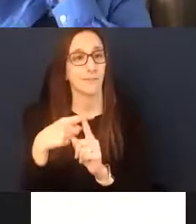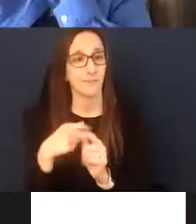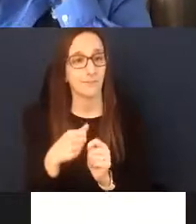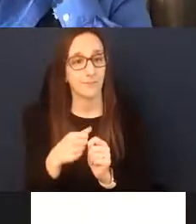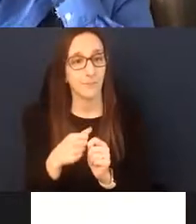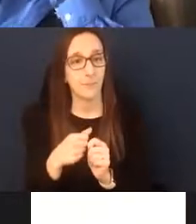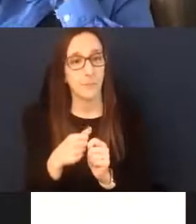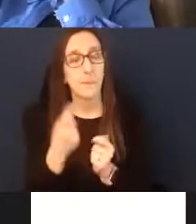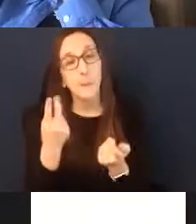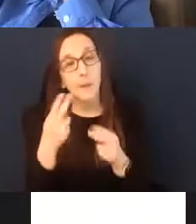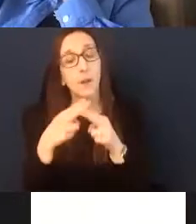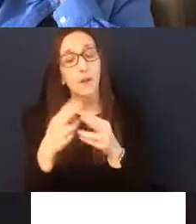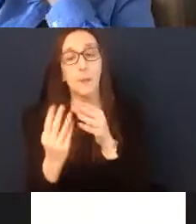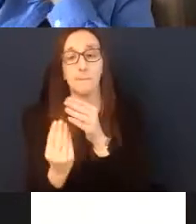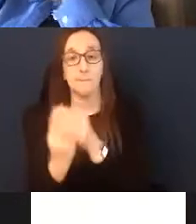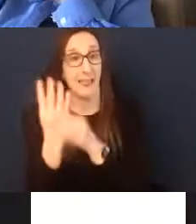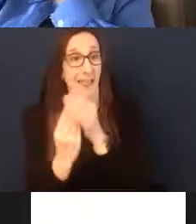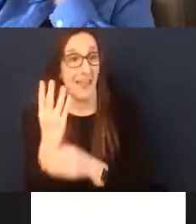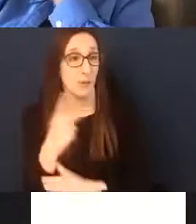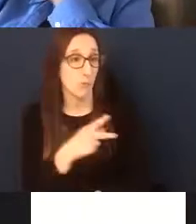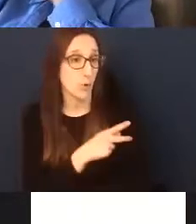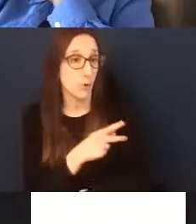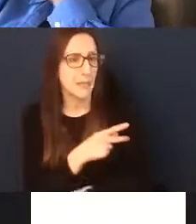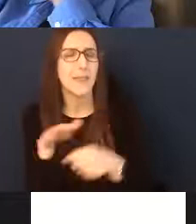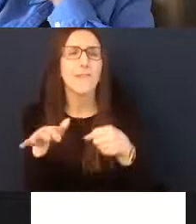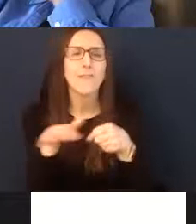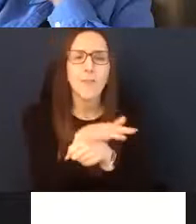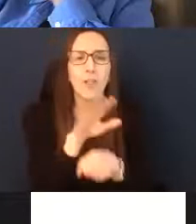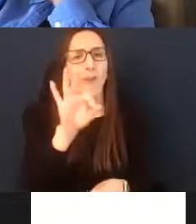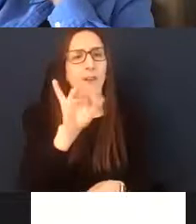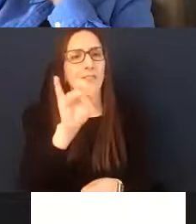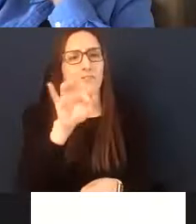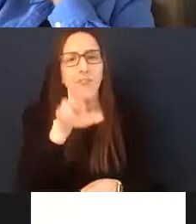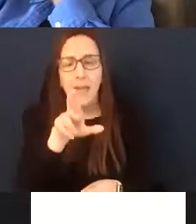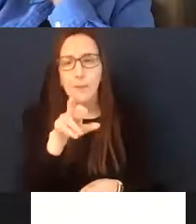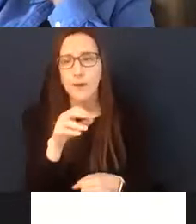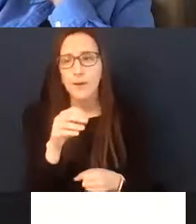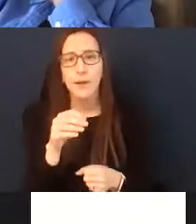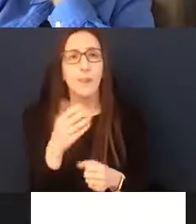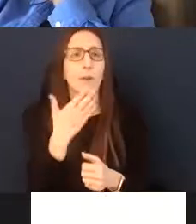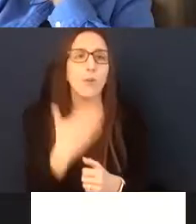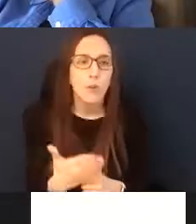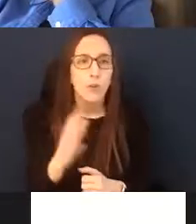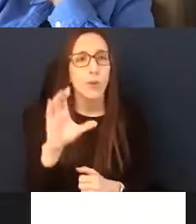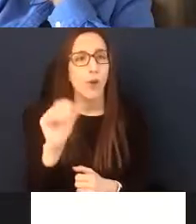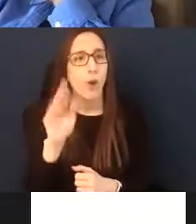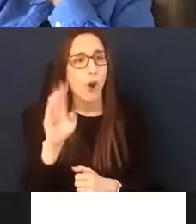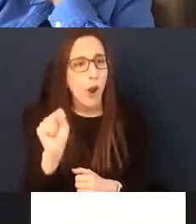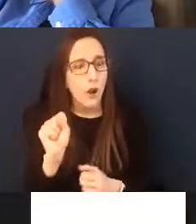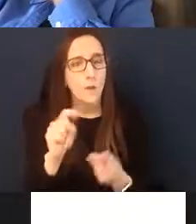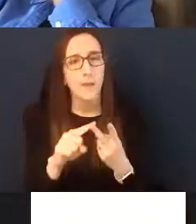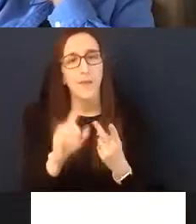plant protein. They're full of fiber. They're like nature's carbohydrate. They have iron,